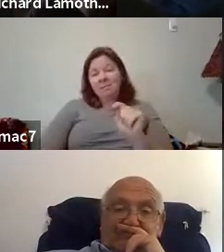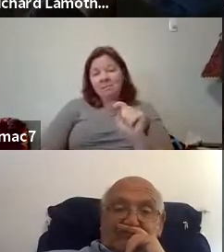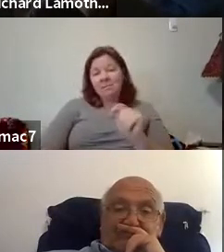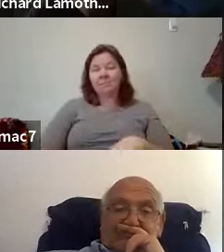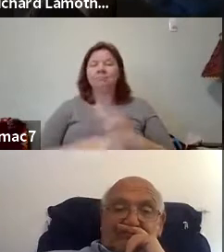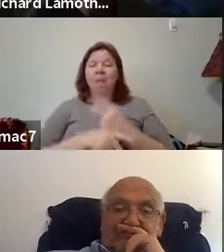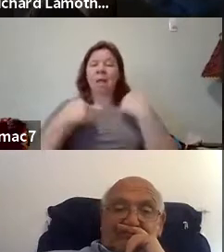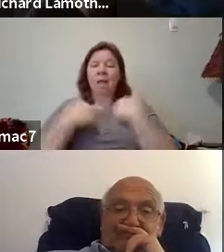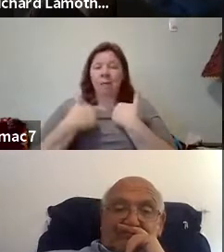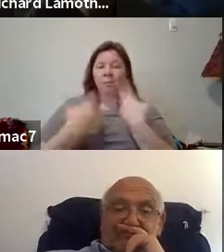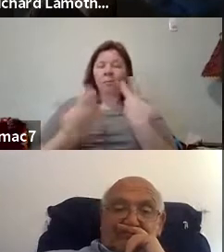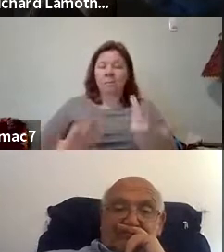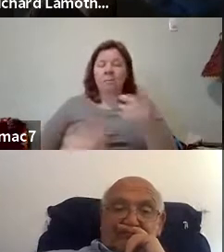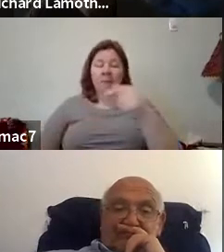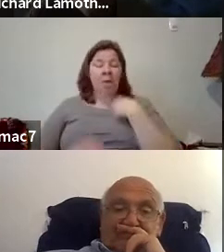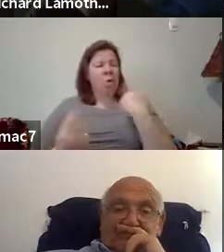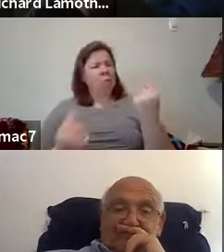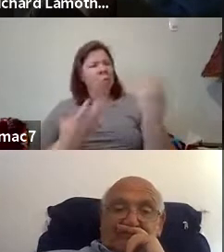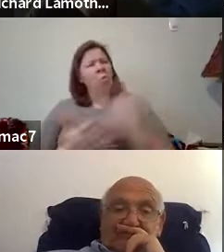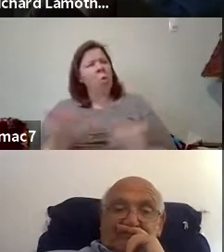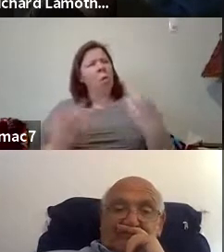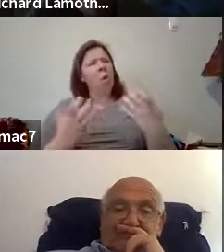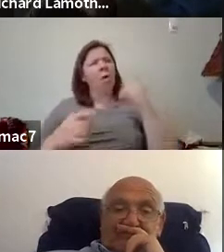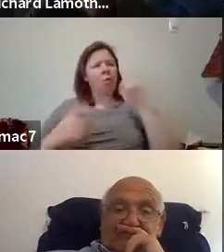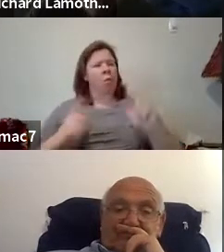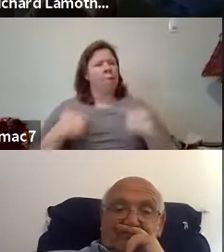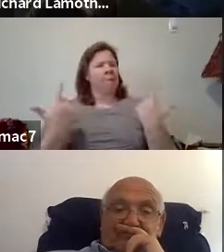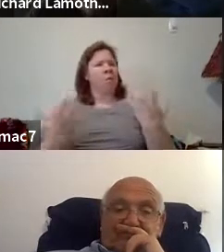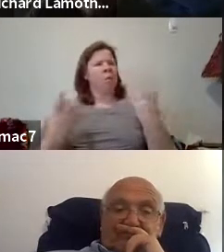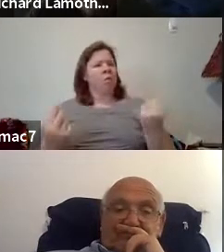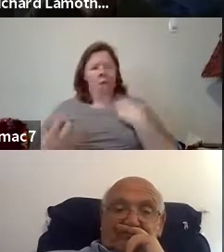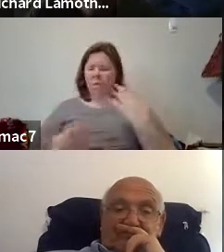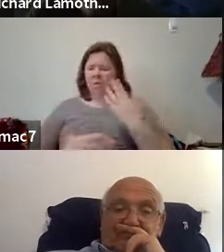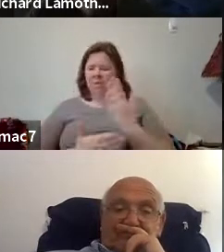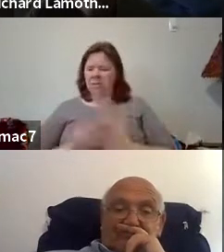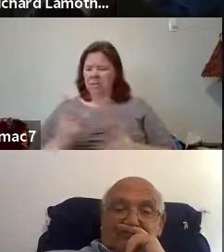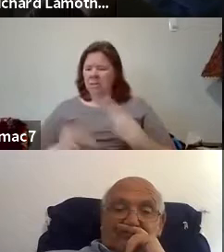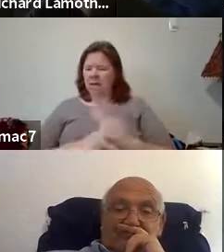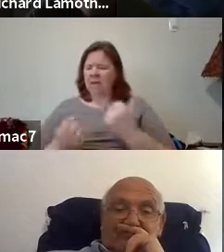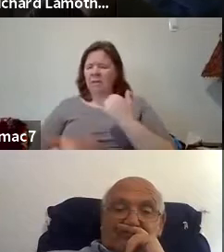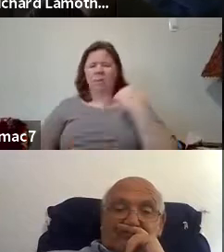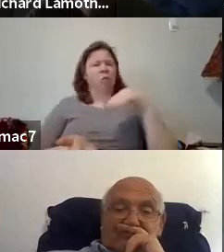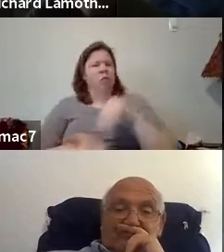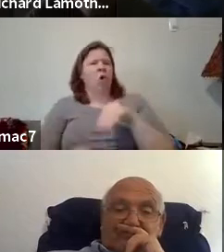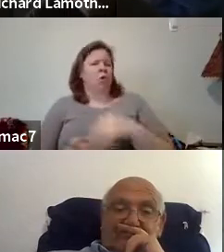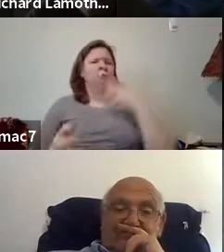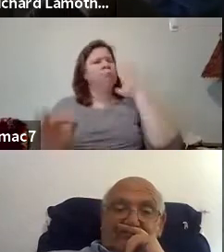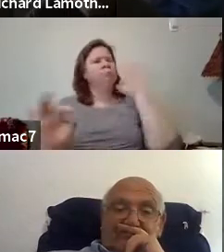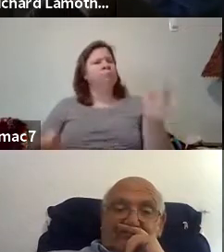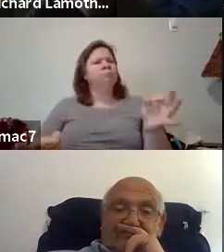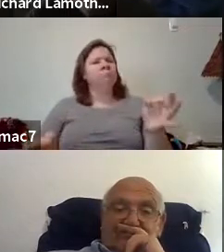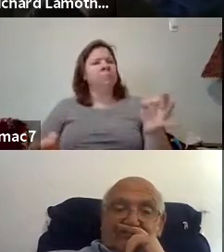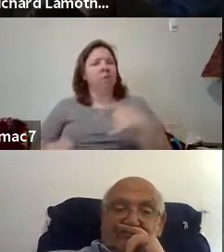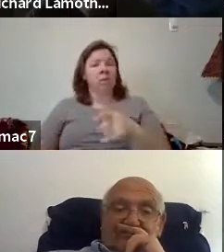started talking about what I want to do for a living. And I'd already decided I'd be some kind of a doctor. And I sat down, and he said, let's do a